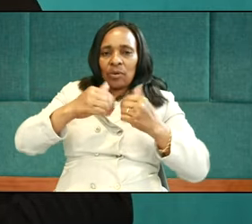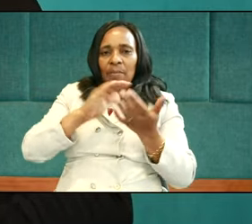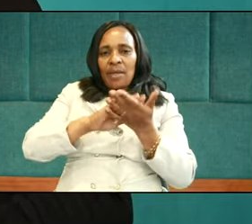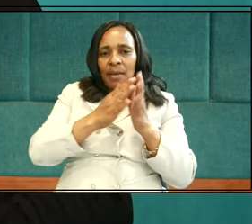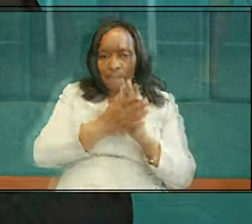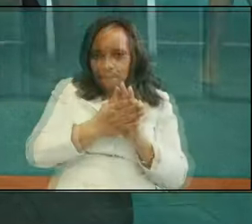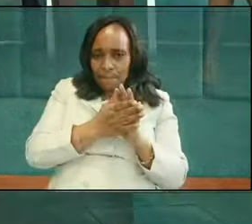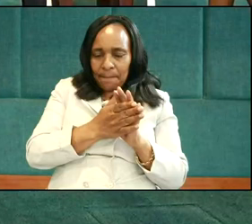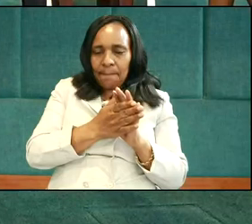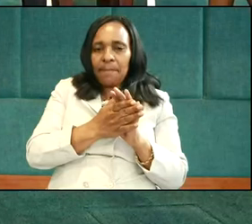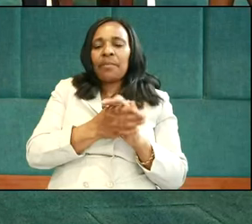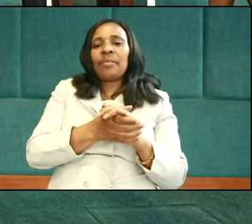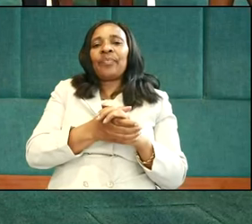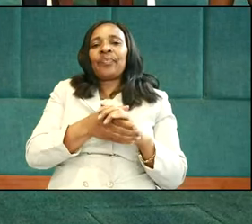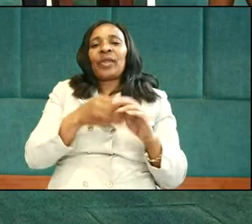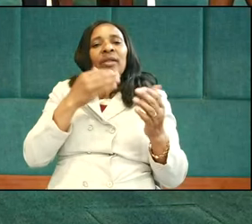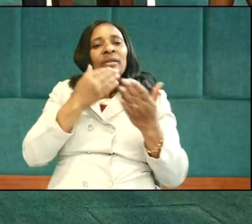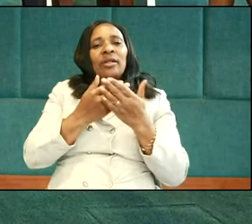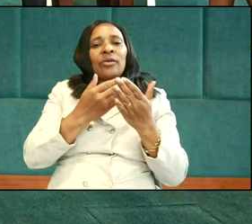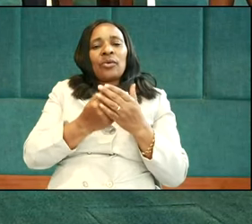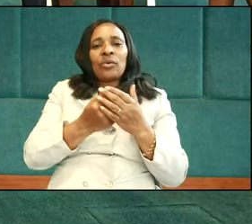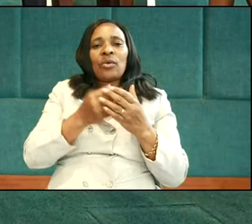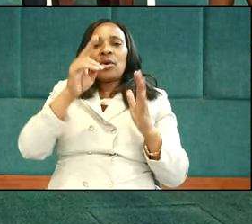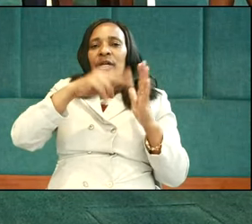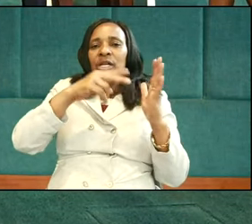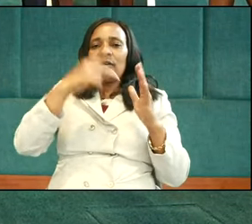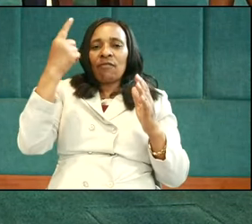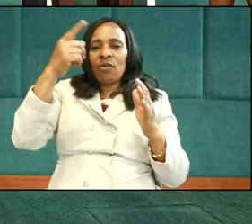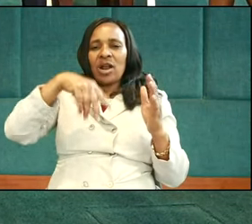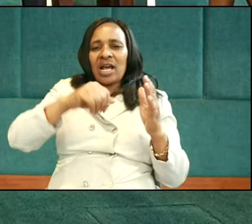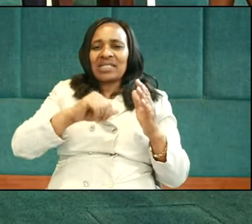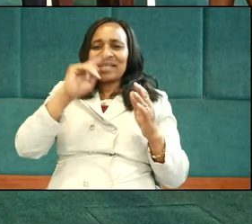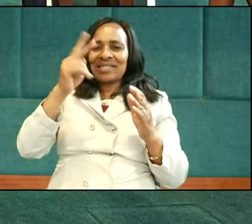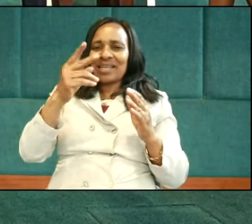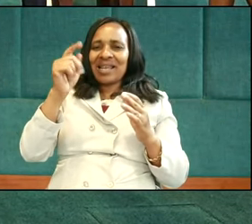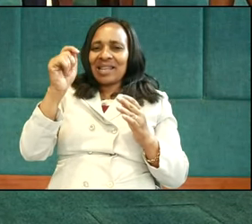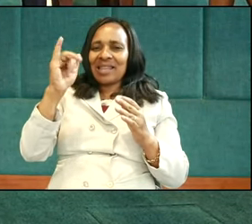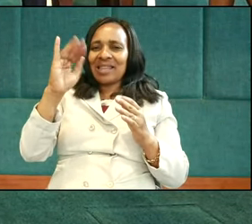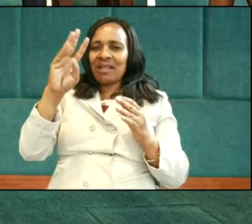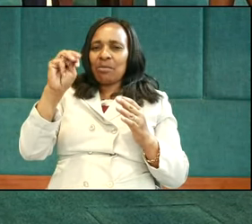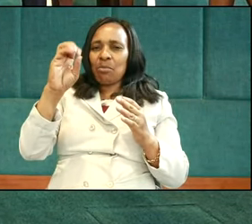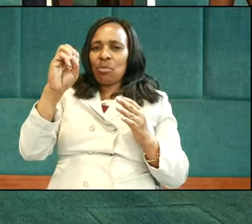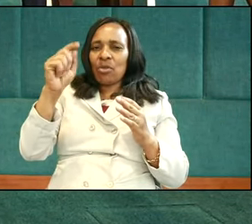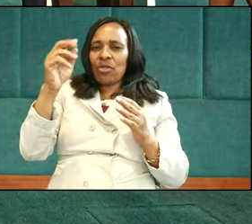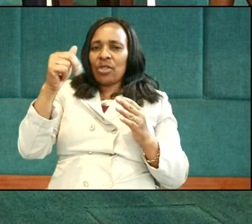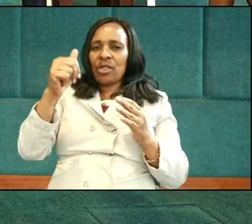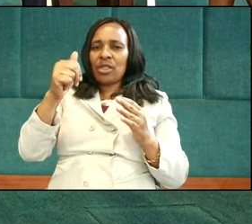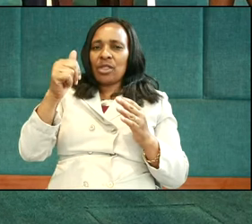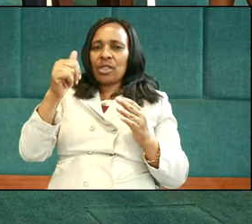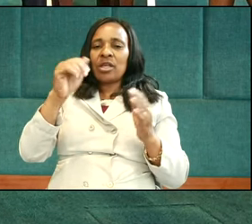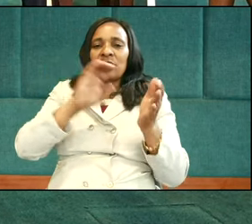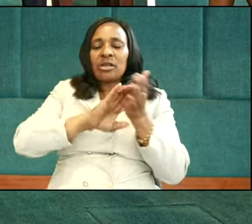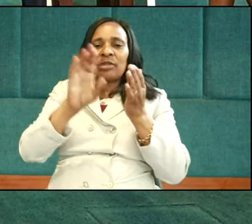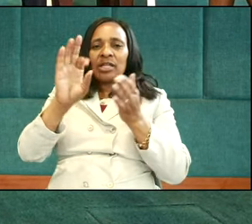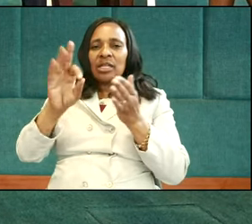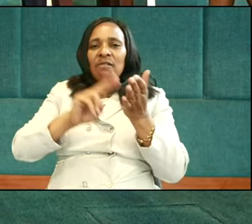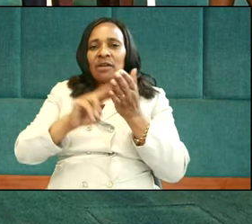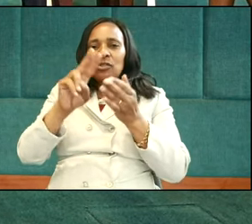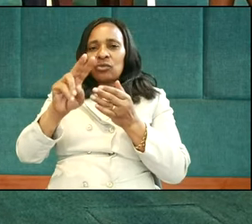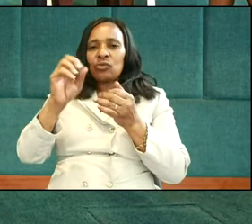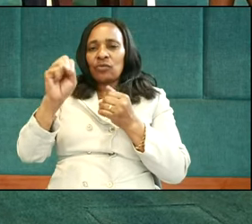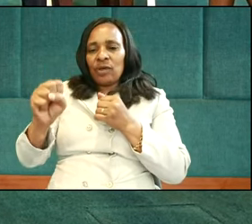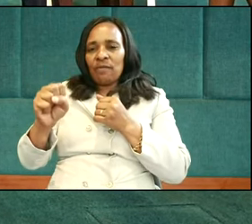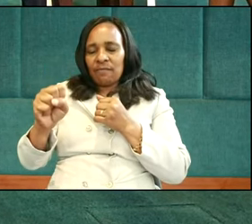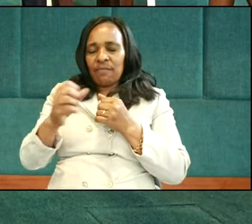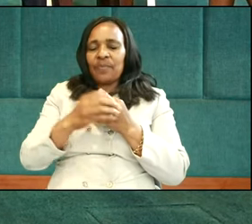All right, thank you for that. Would you also read for us the book of 2 Timothy, chapter 3, verse 2 to 5?